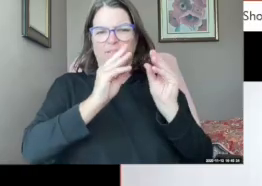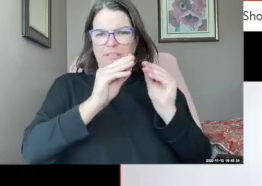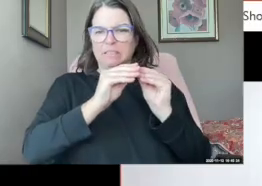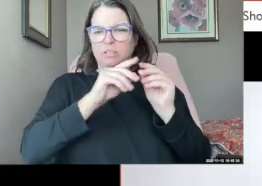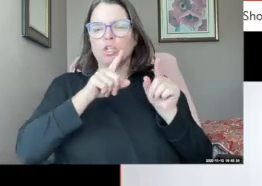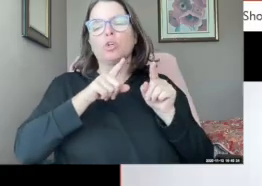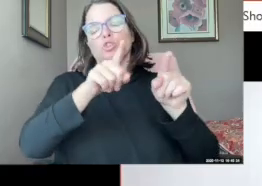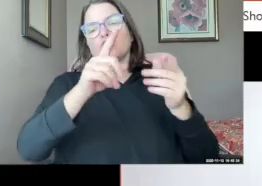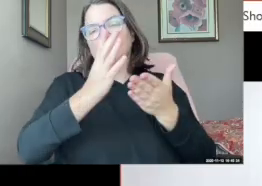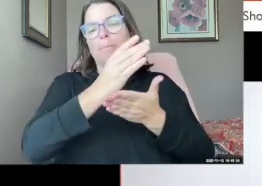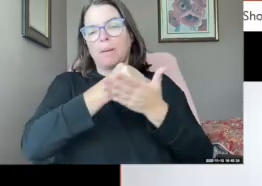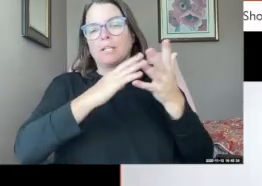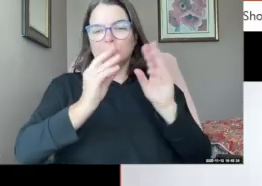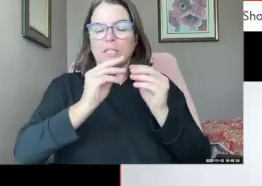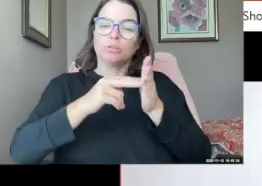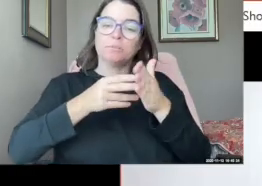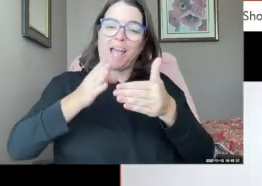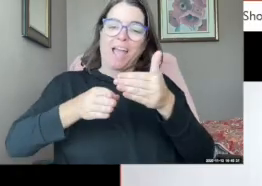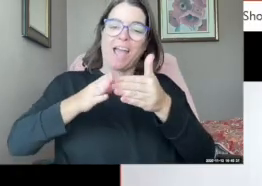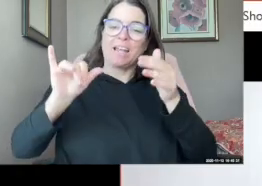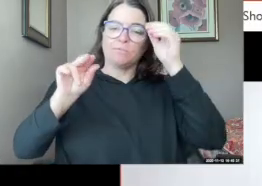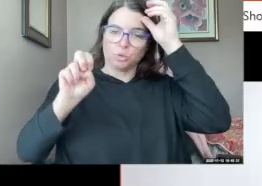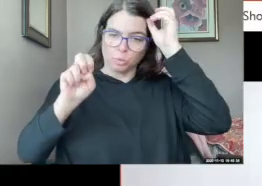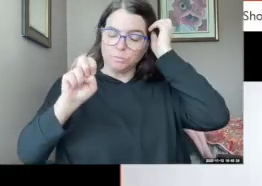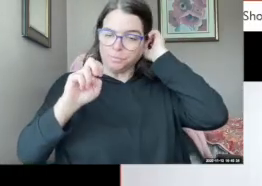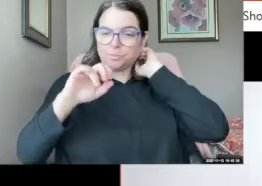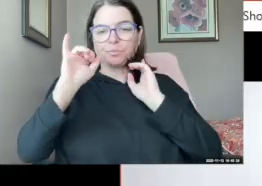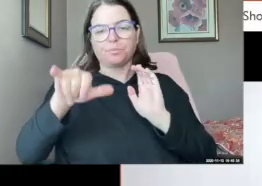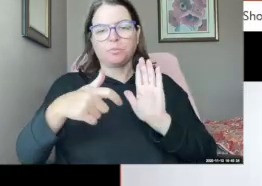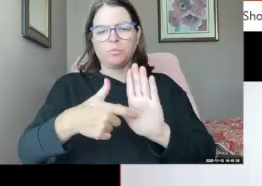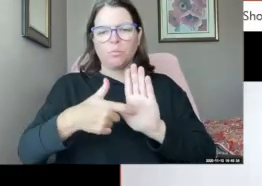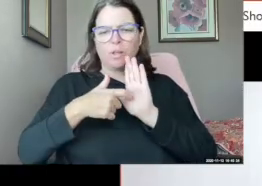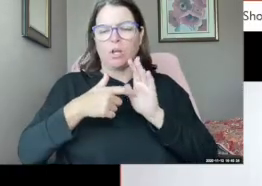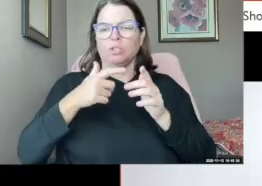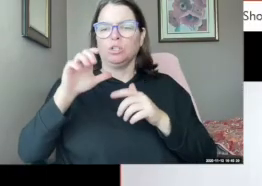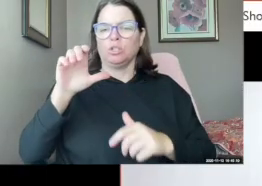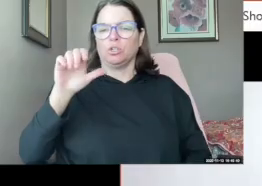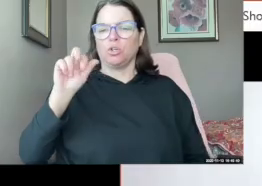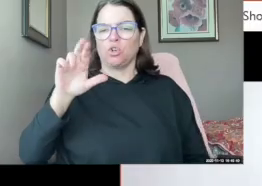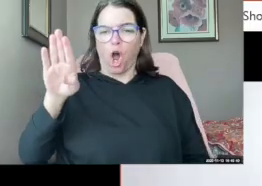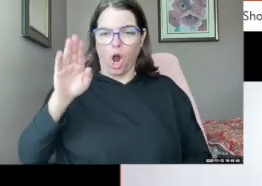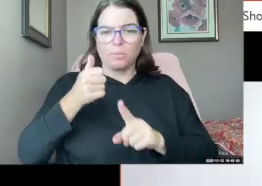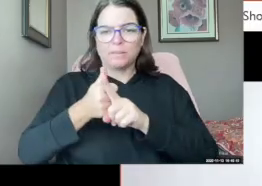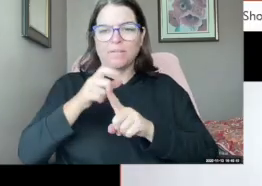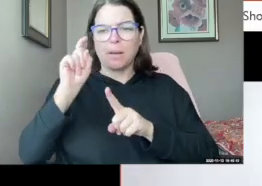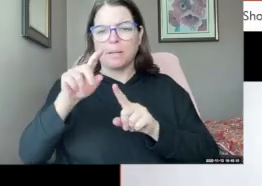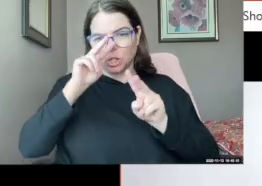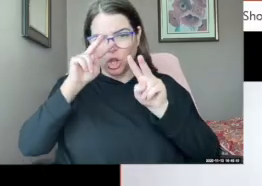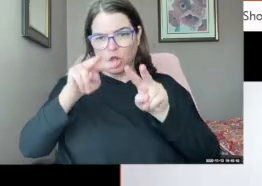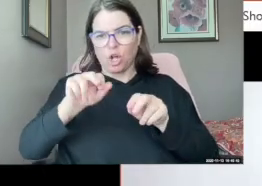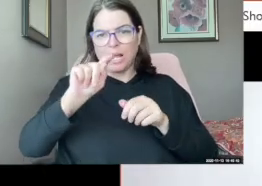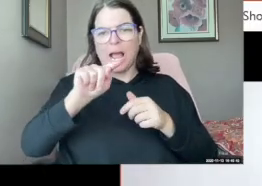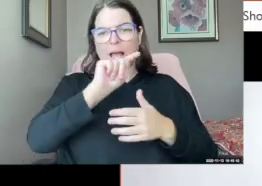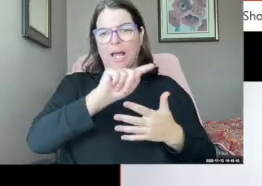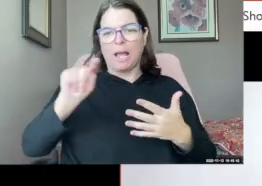at the end of the legislative session, or actually during the budget session, so at the end of June, that requires